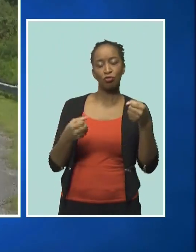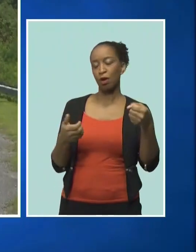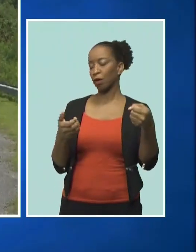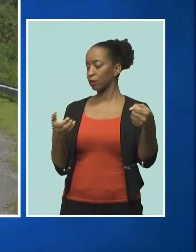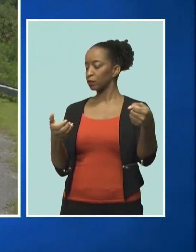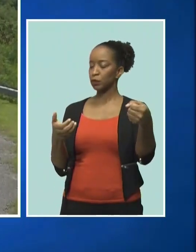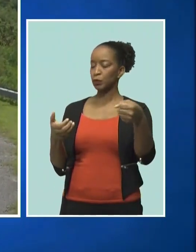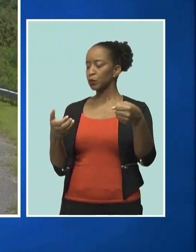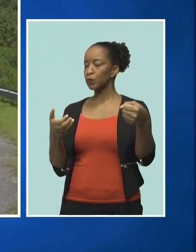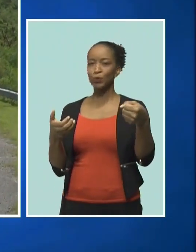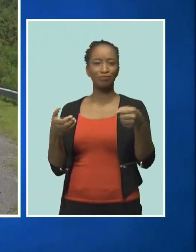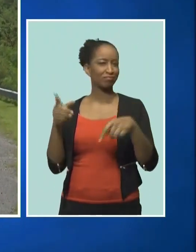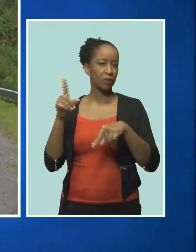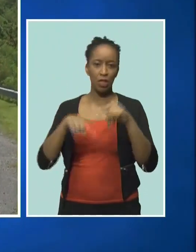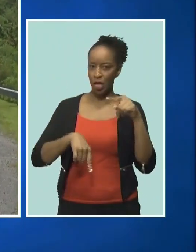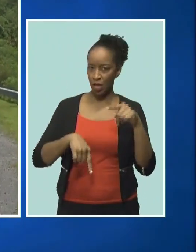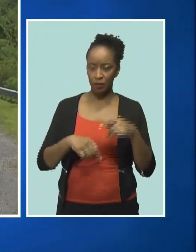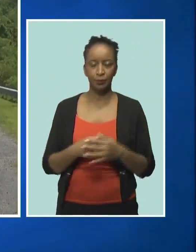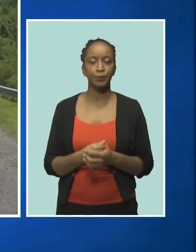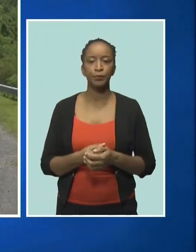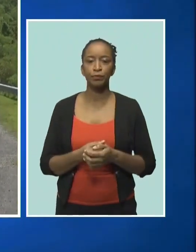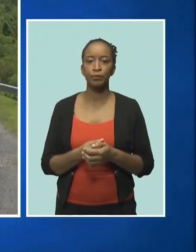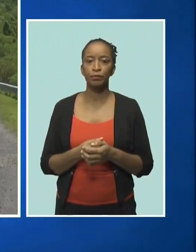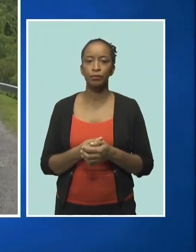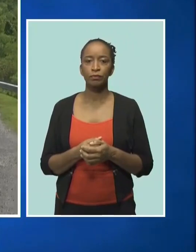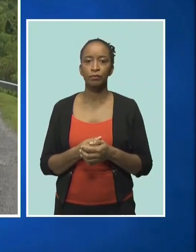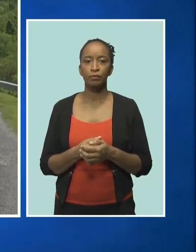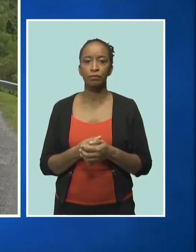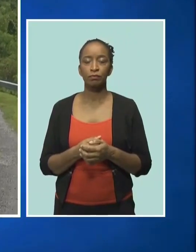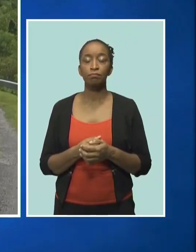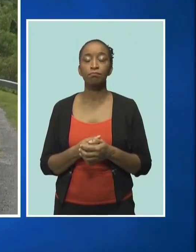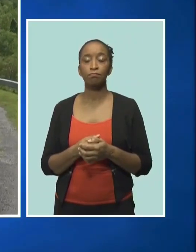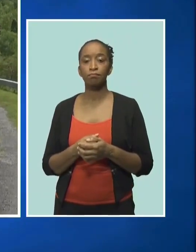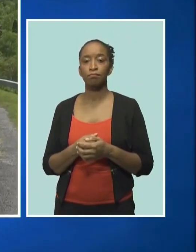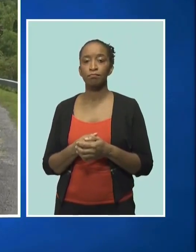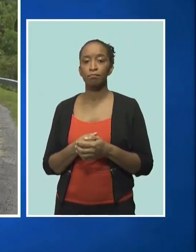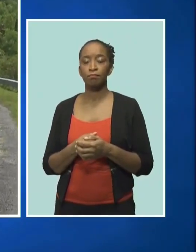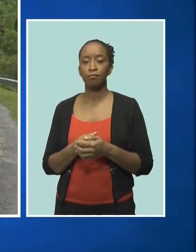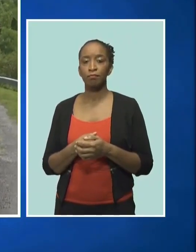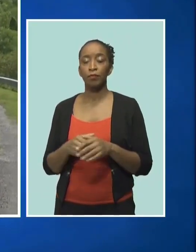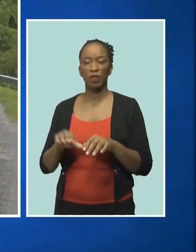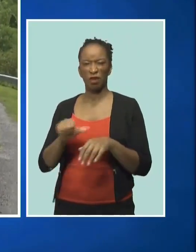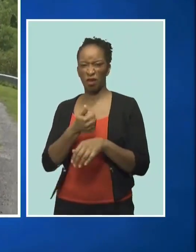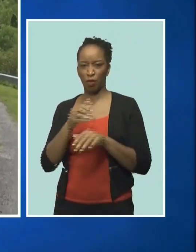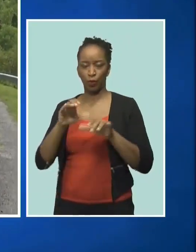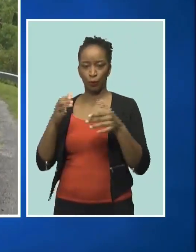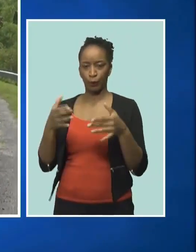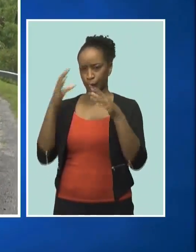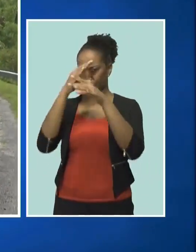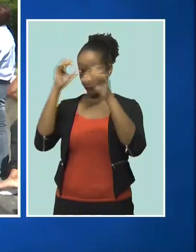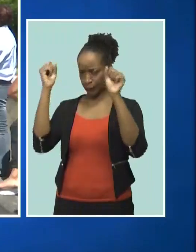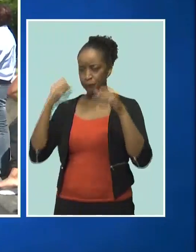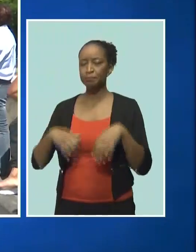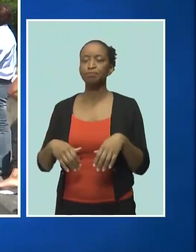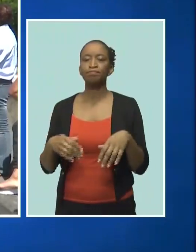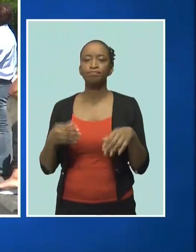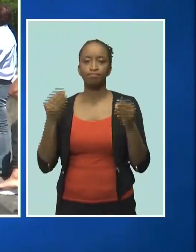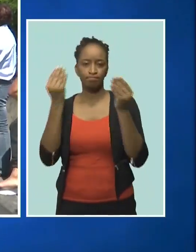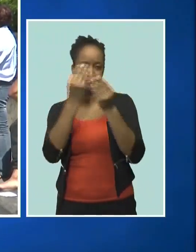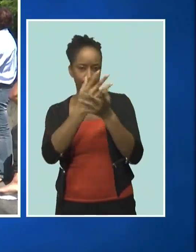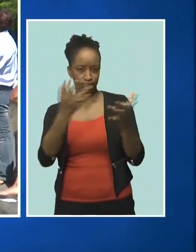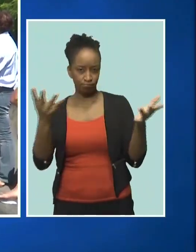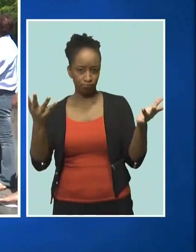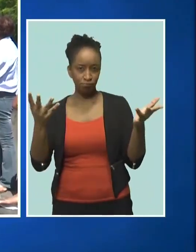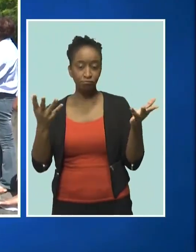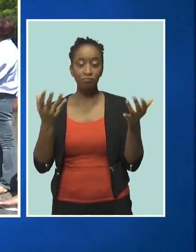time. President of the Insurance Association of Barbados, Randy Graham, says the large number of vehicles on the roads at this time